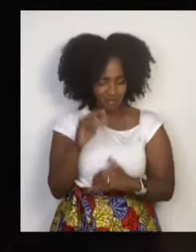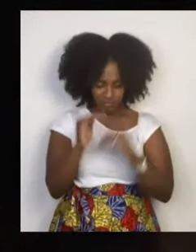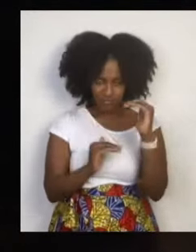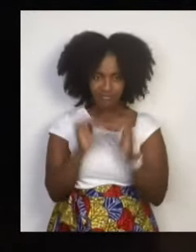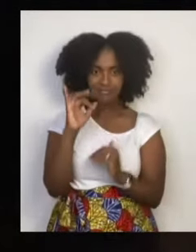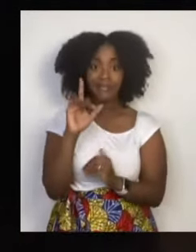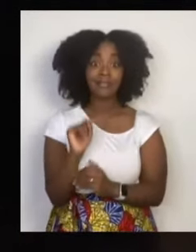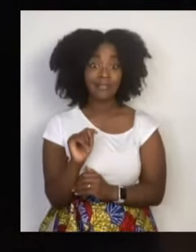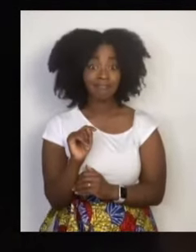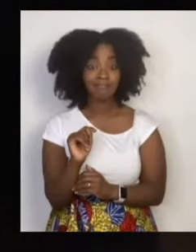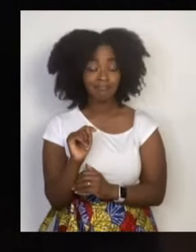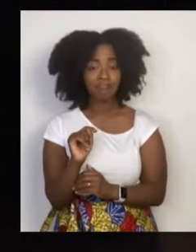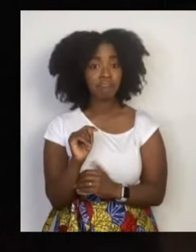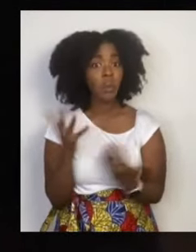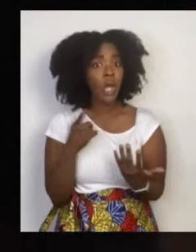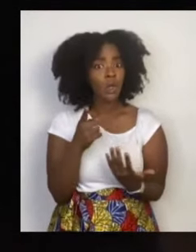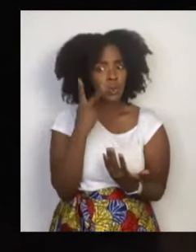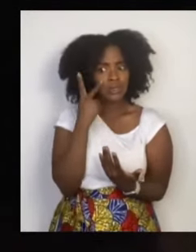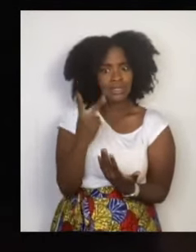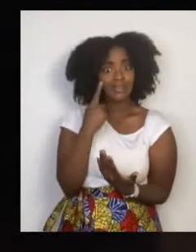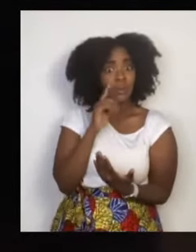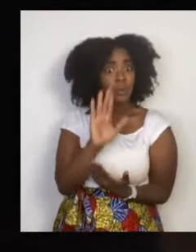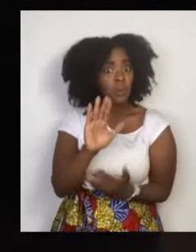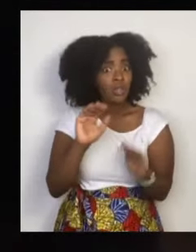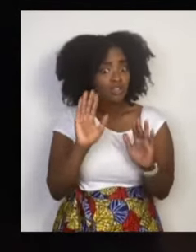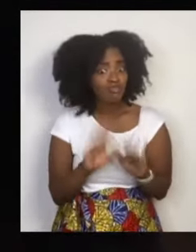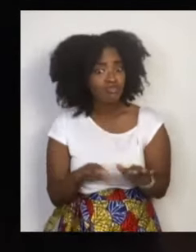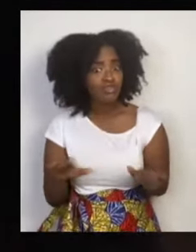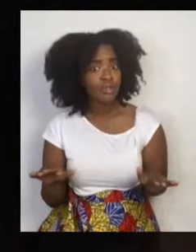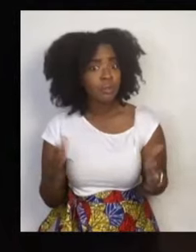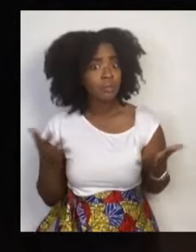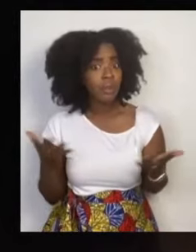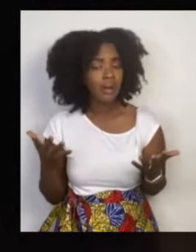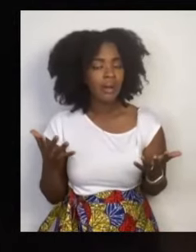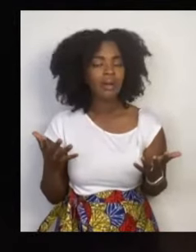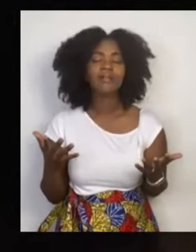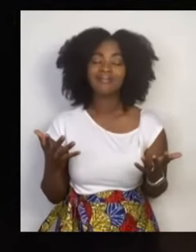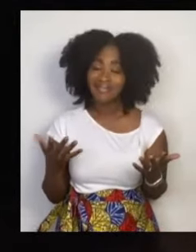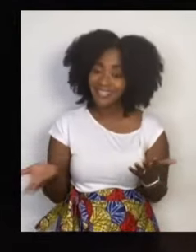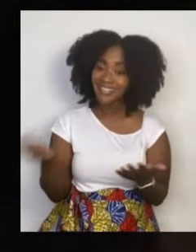your children? Because you have to build it.